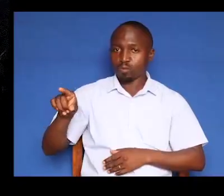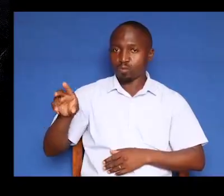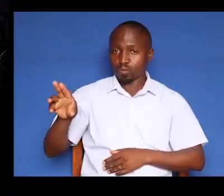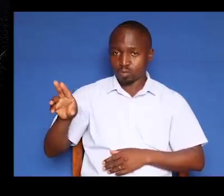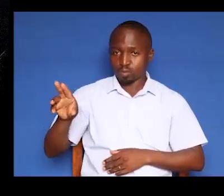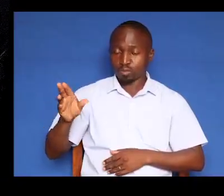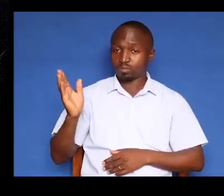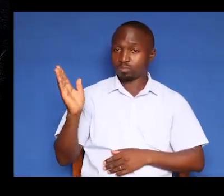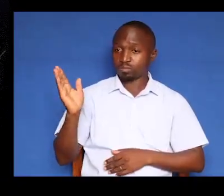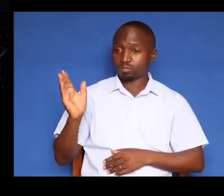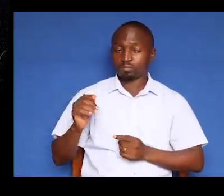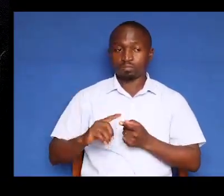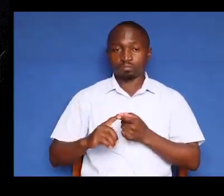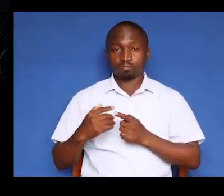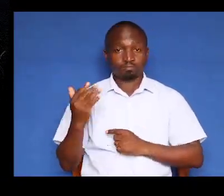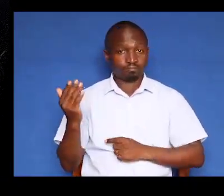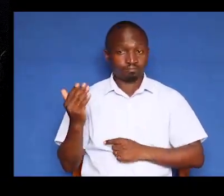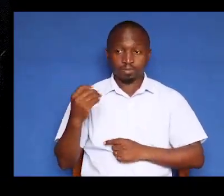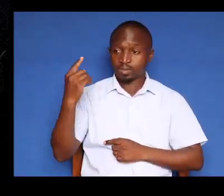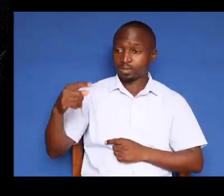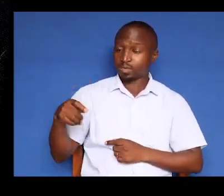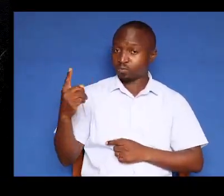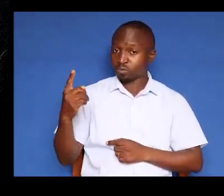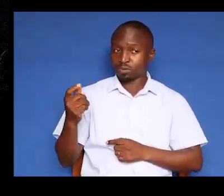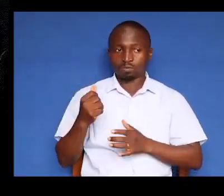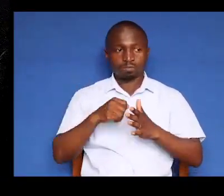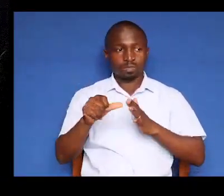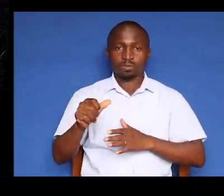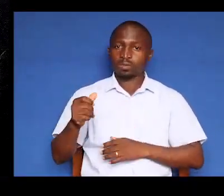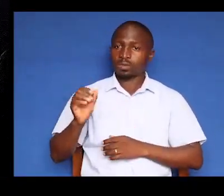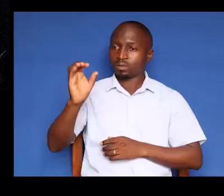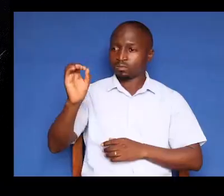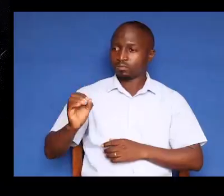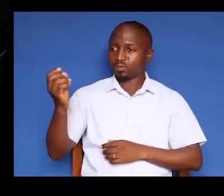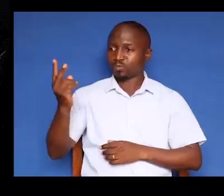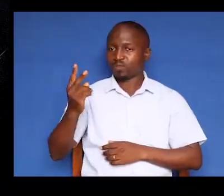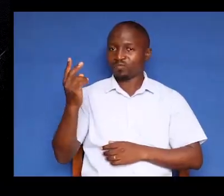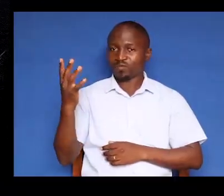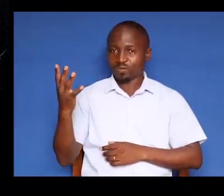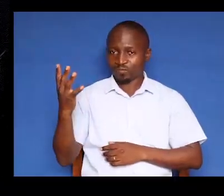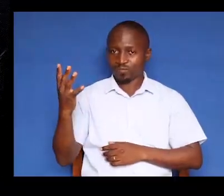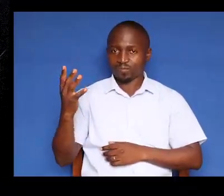with 100,000 here is charged 25% of tax.